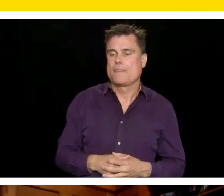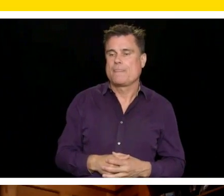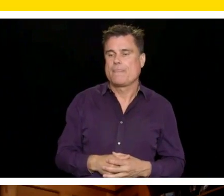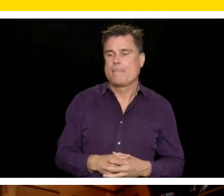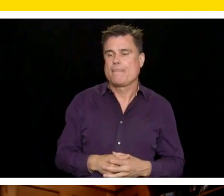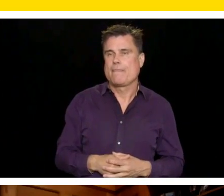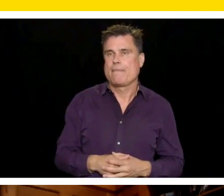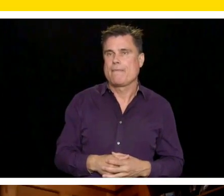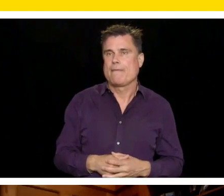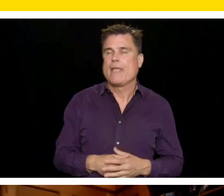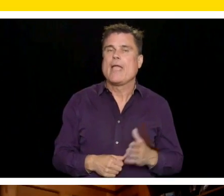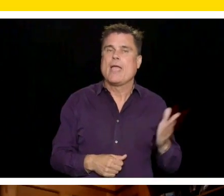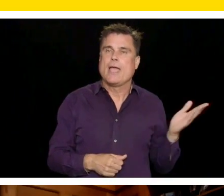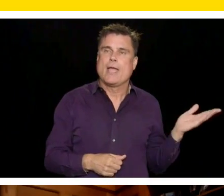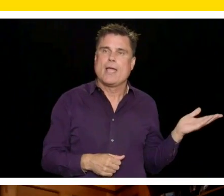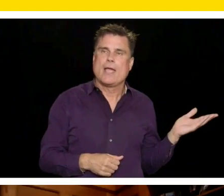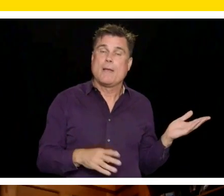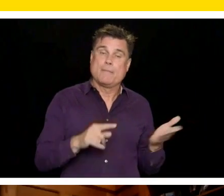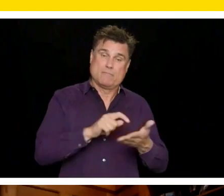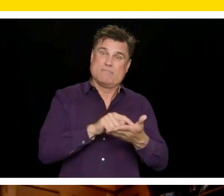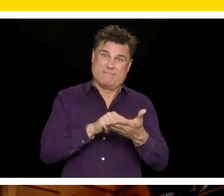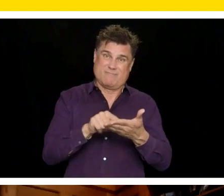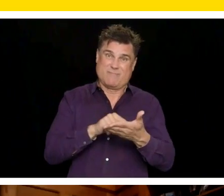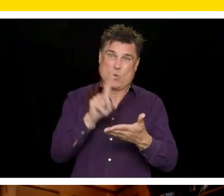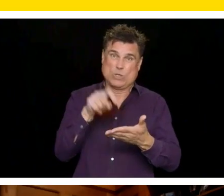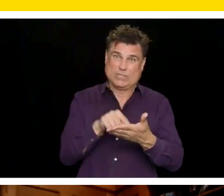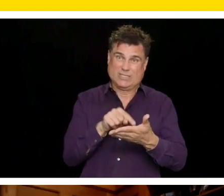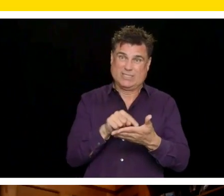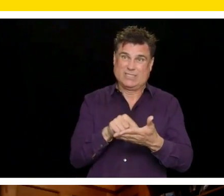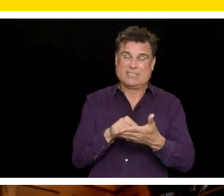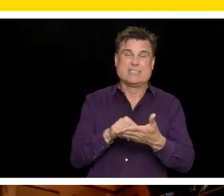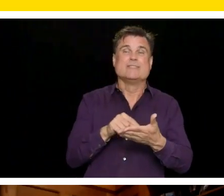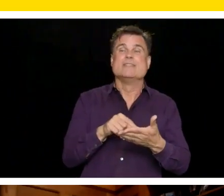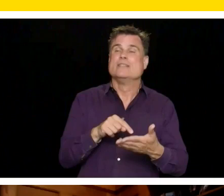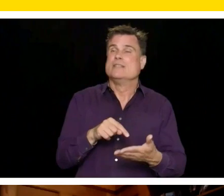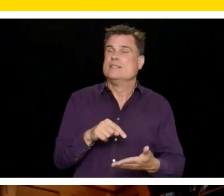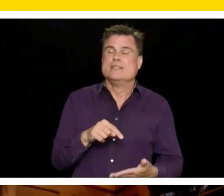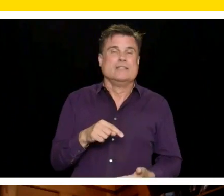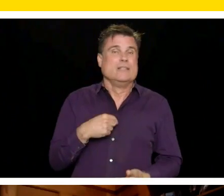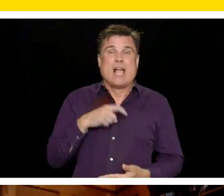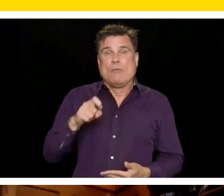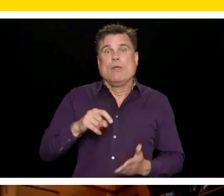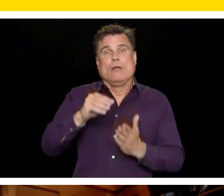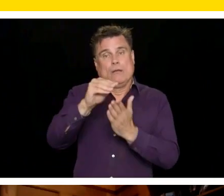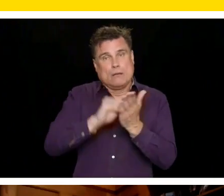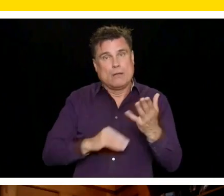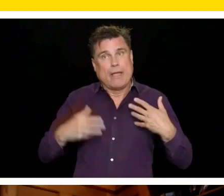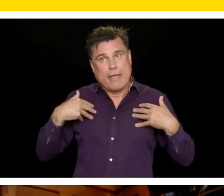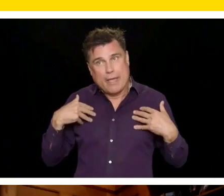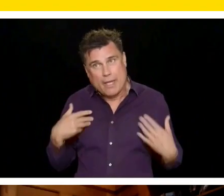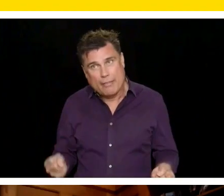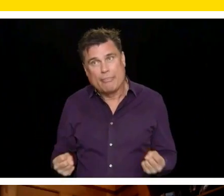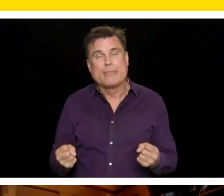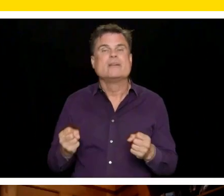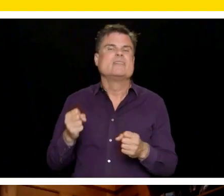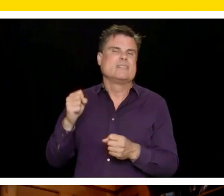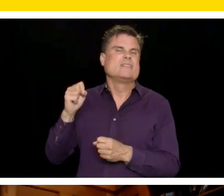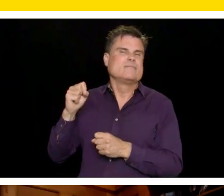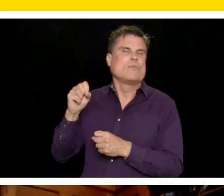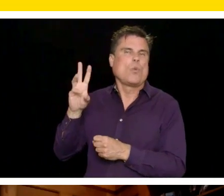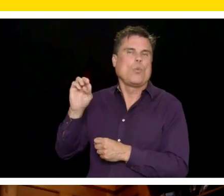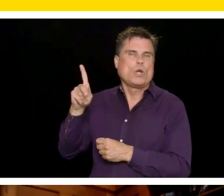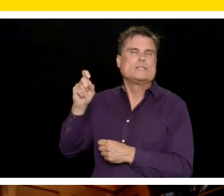weddings, events, and videography, and I hear lots about this, by the way, in Surrey, is not currently described by